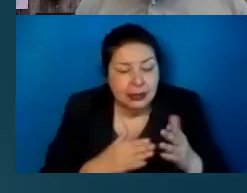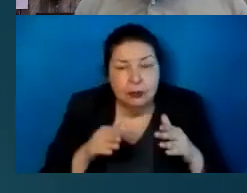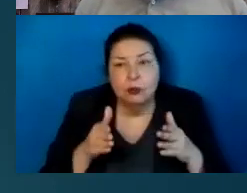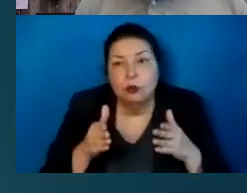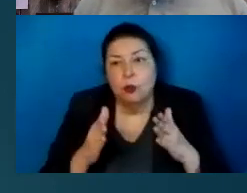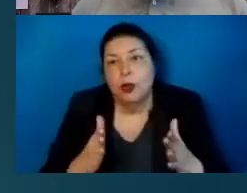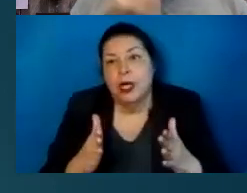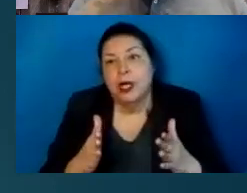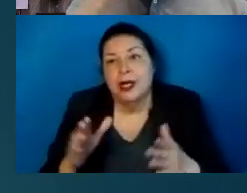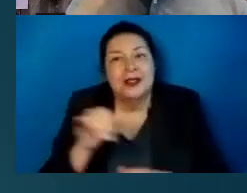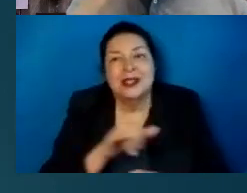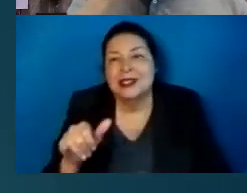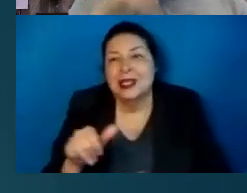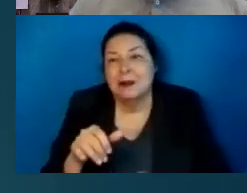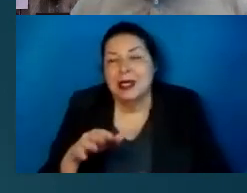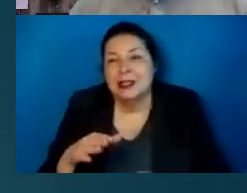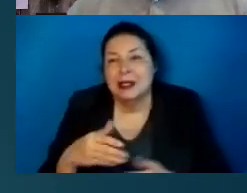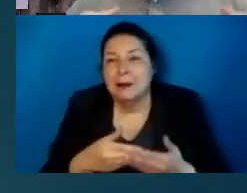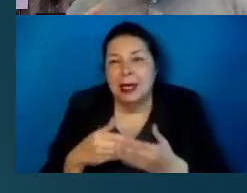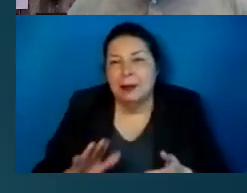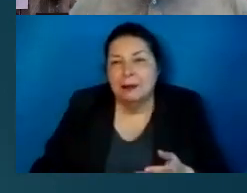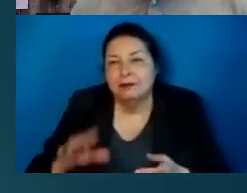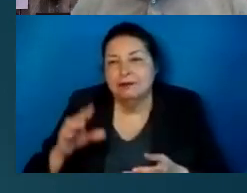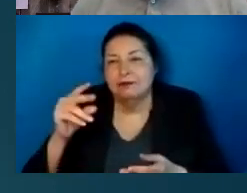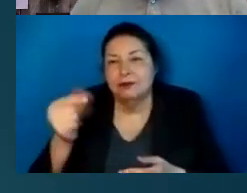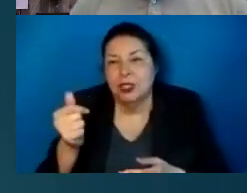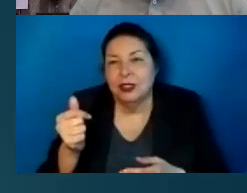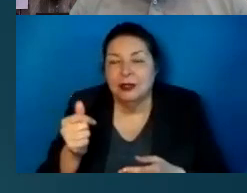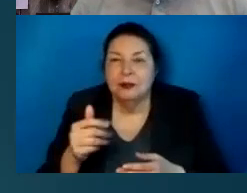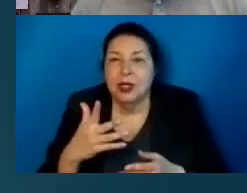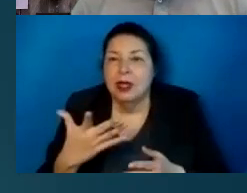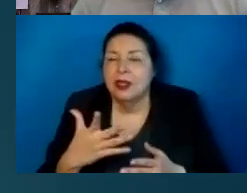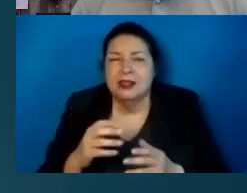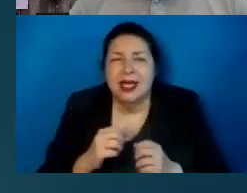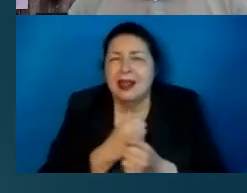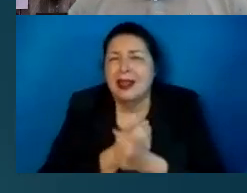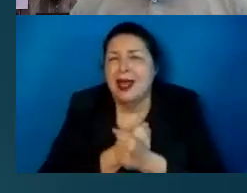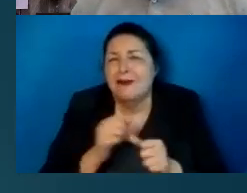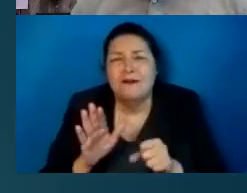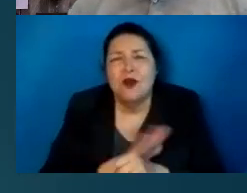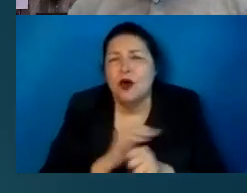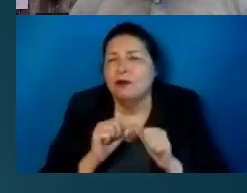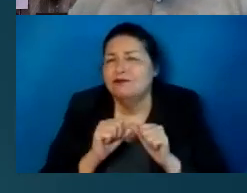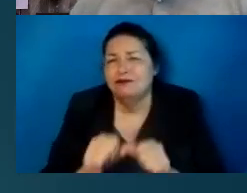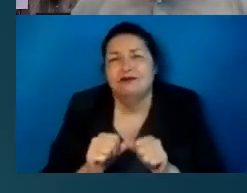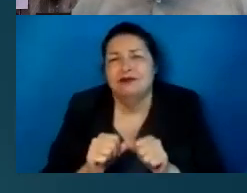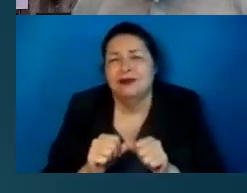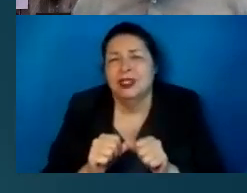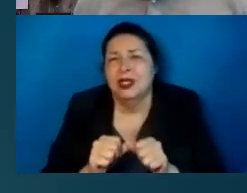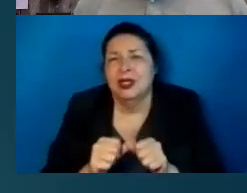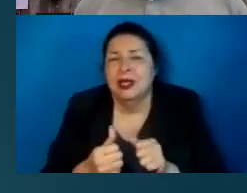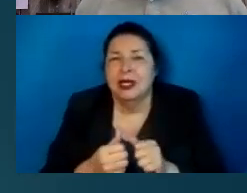very much like a puppy. There's that unconditional love, and we